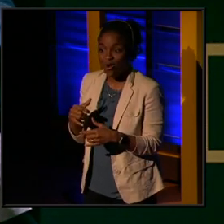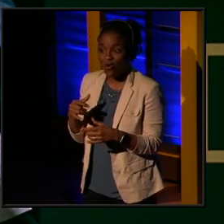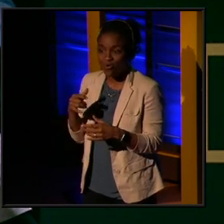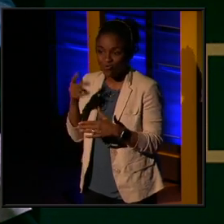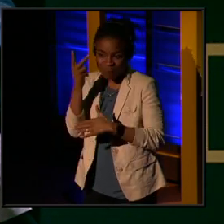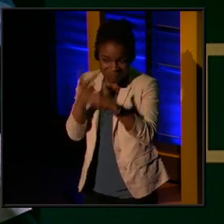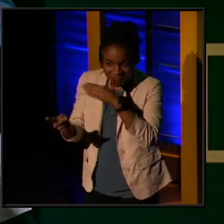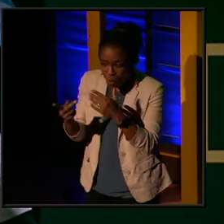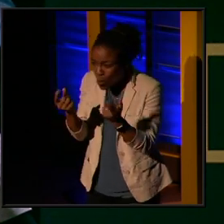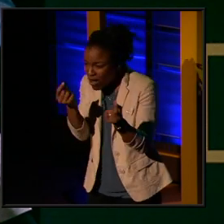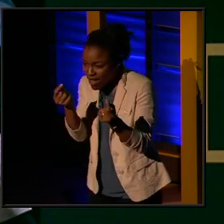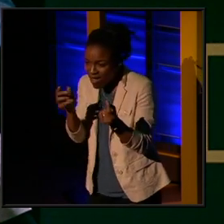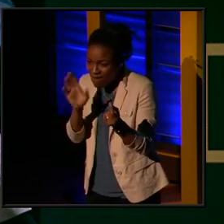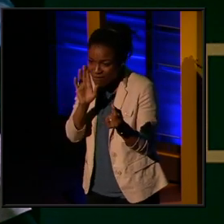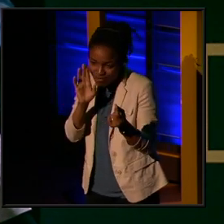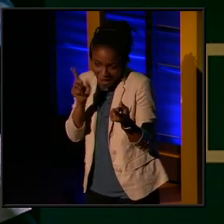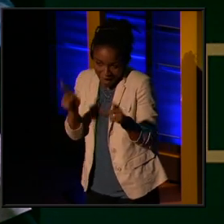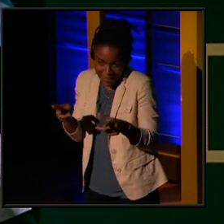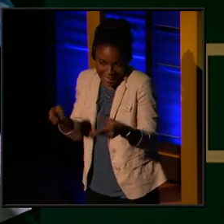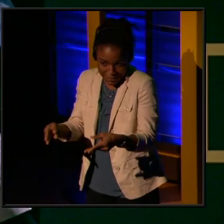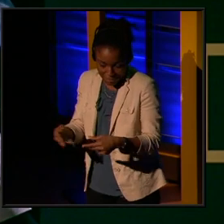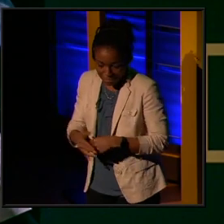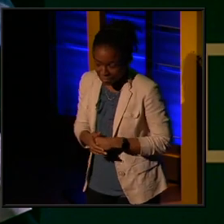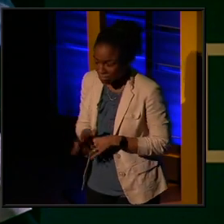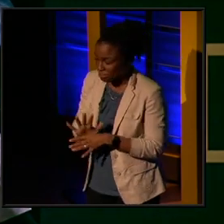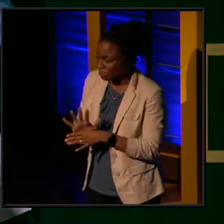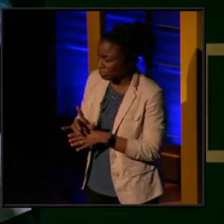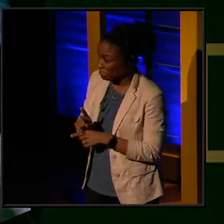peek. Awesome. Yeah.